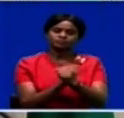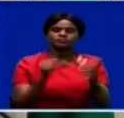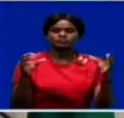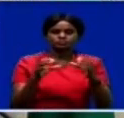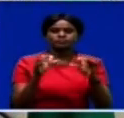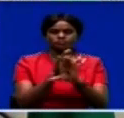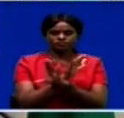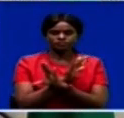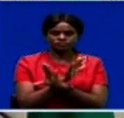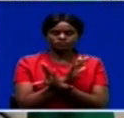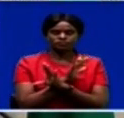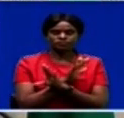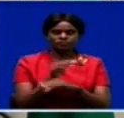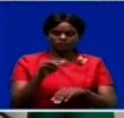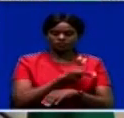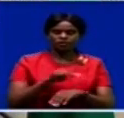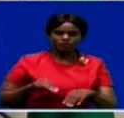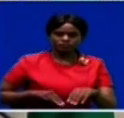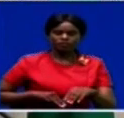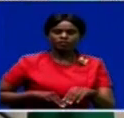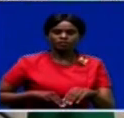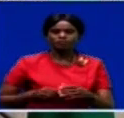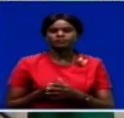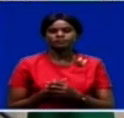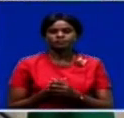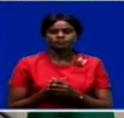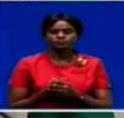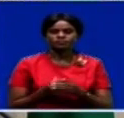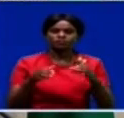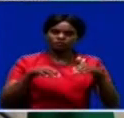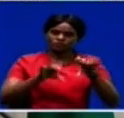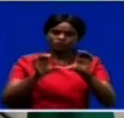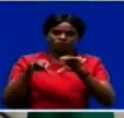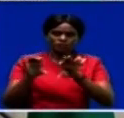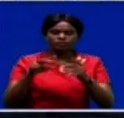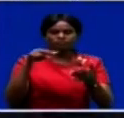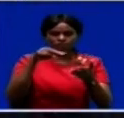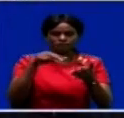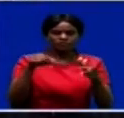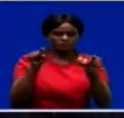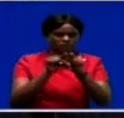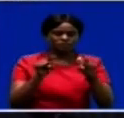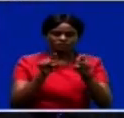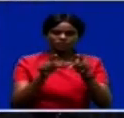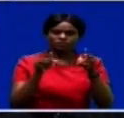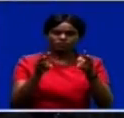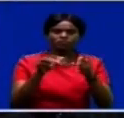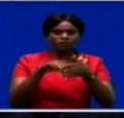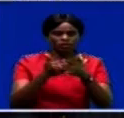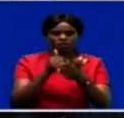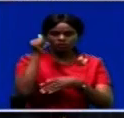Zambia, as a member of the C10, continues to stand by the common African